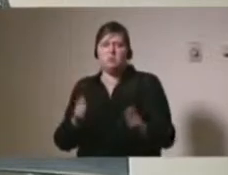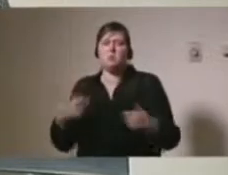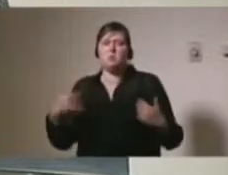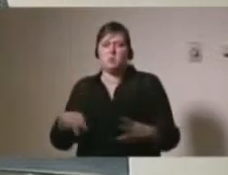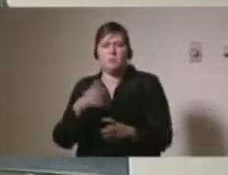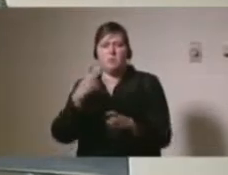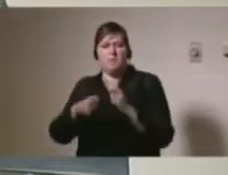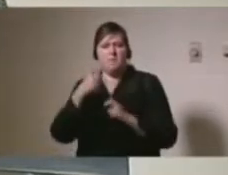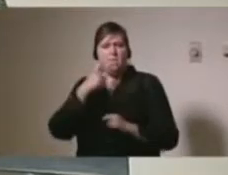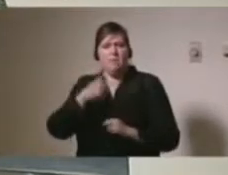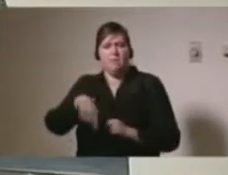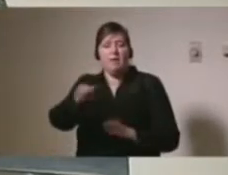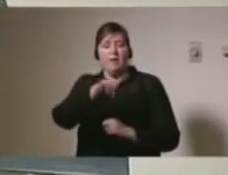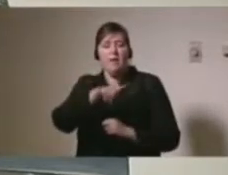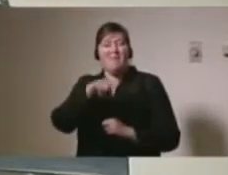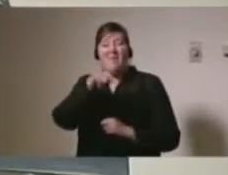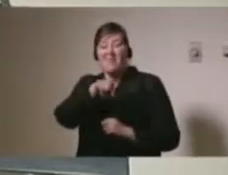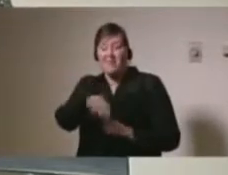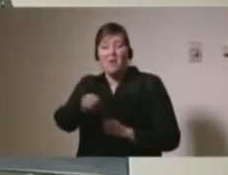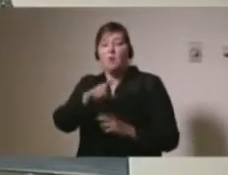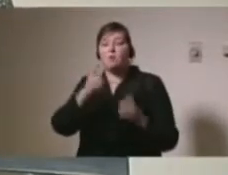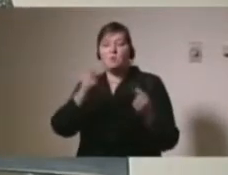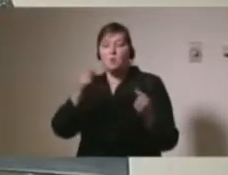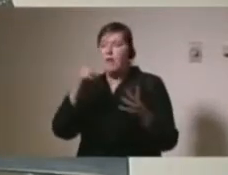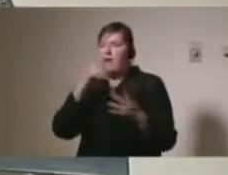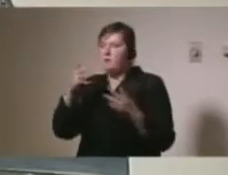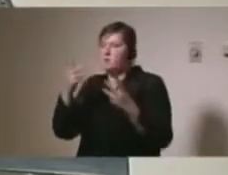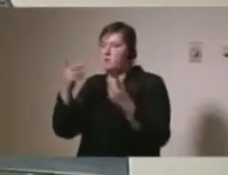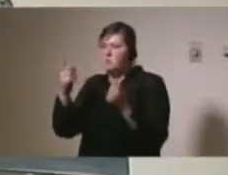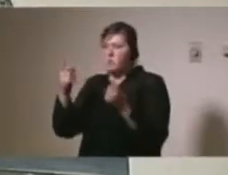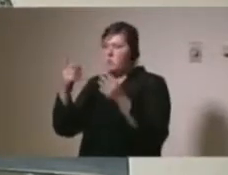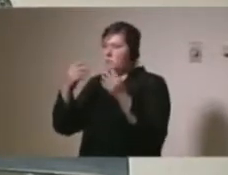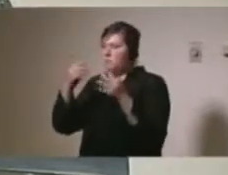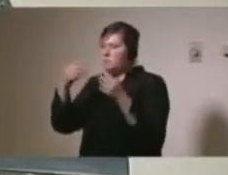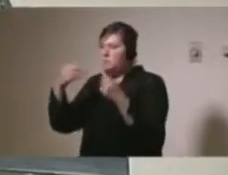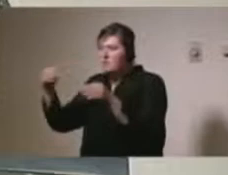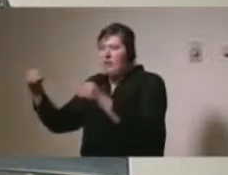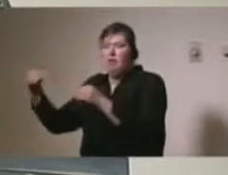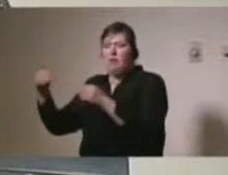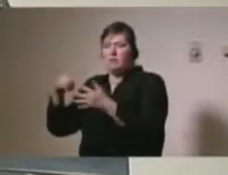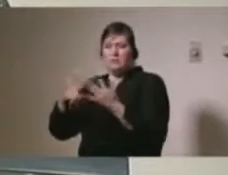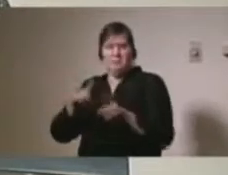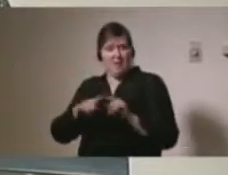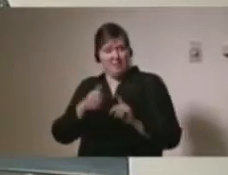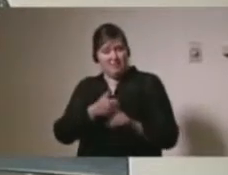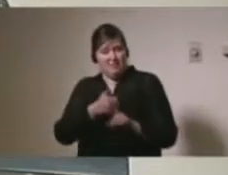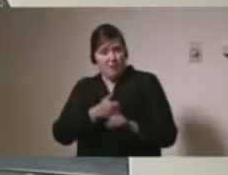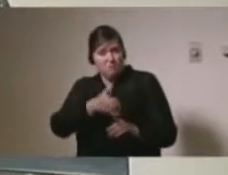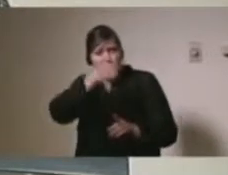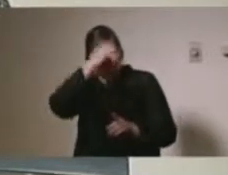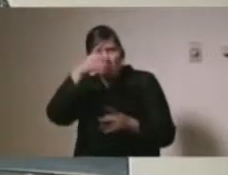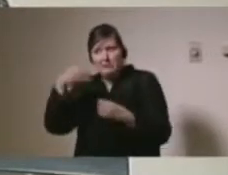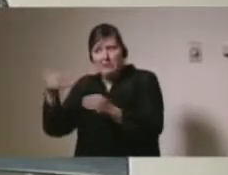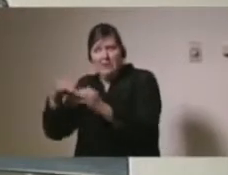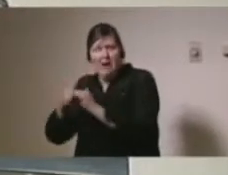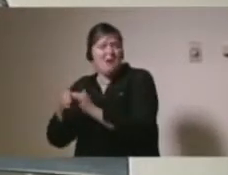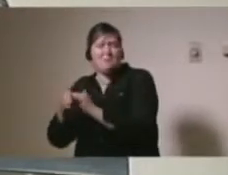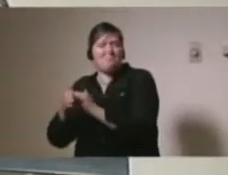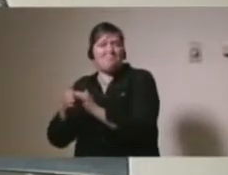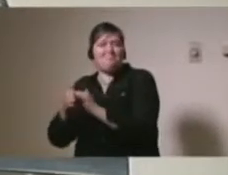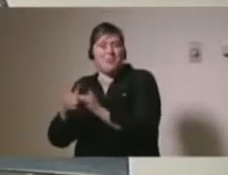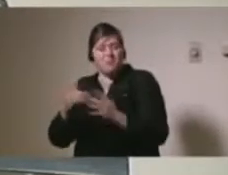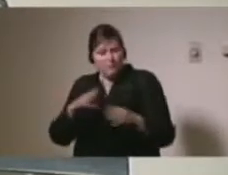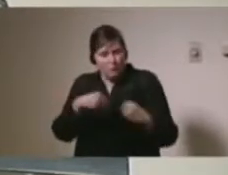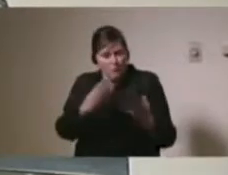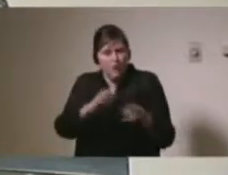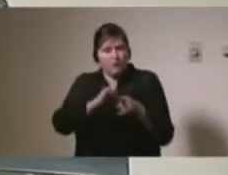they weren't salesmen. They didn't know how to offer more services. We had to train them to do this. And at the beginning,